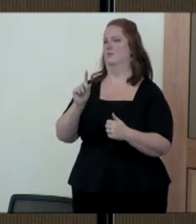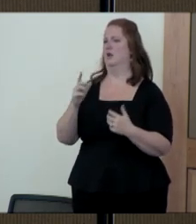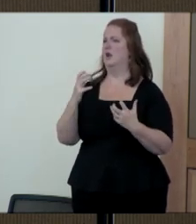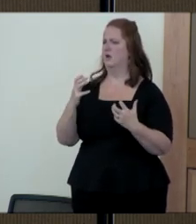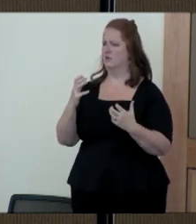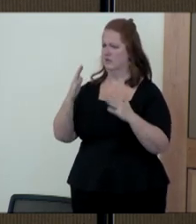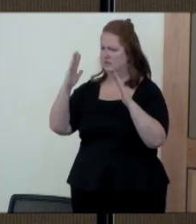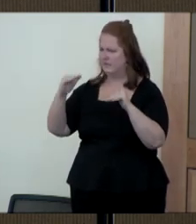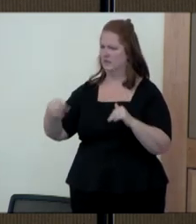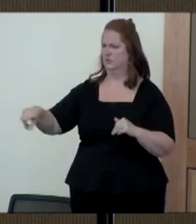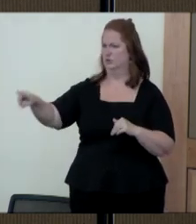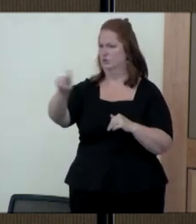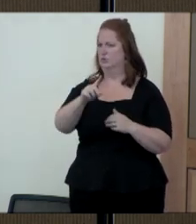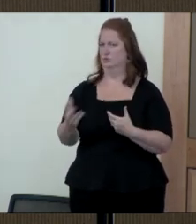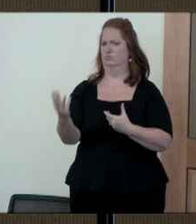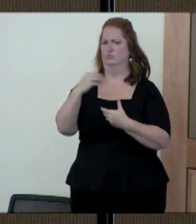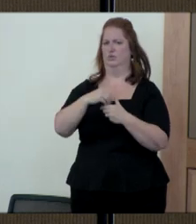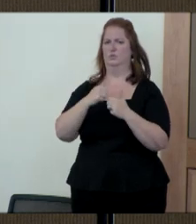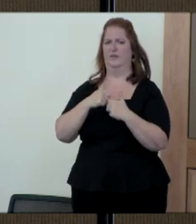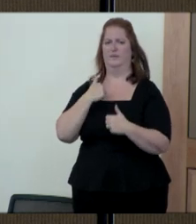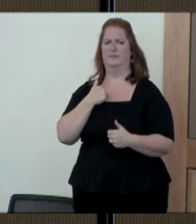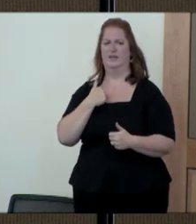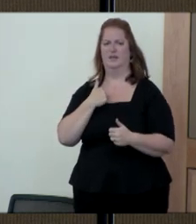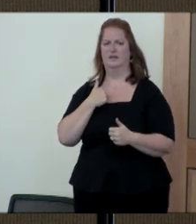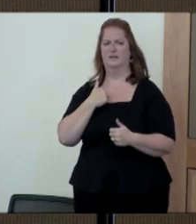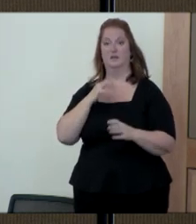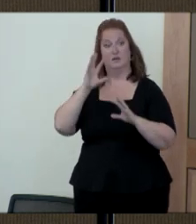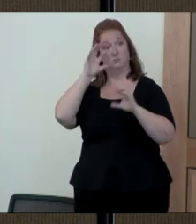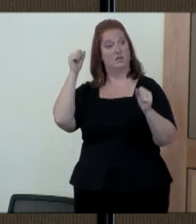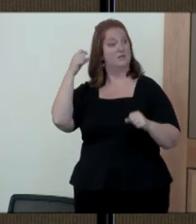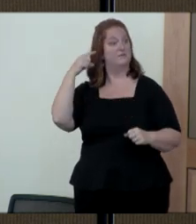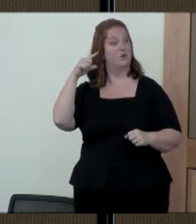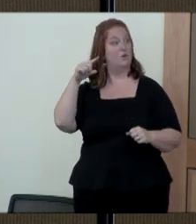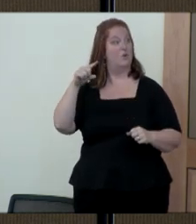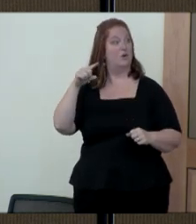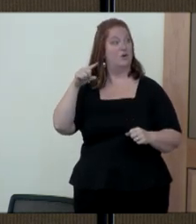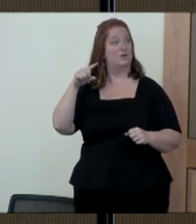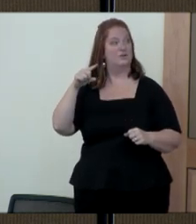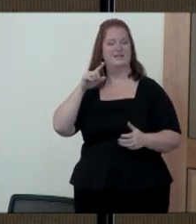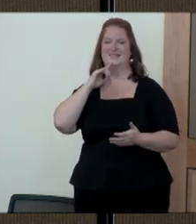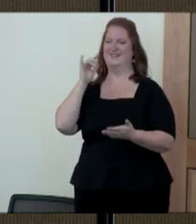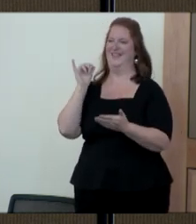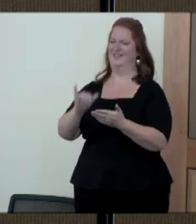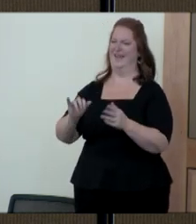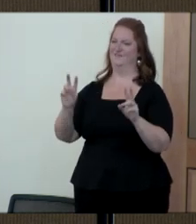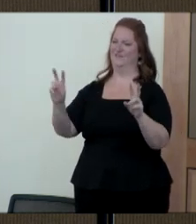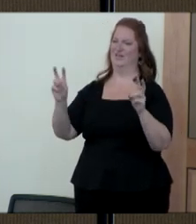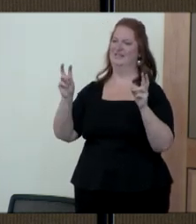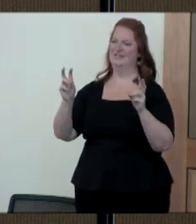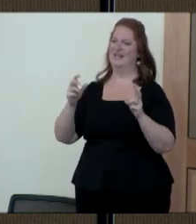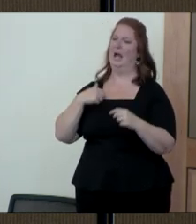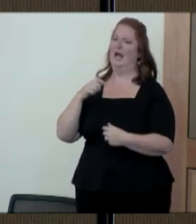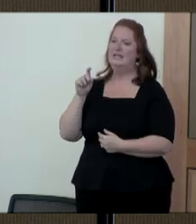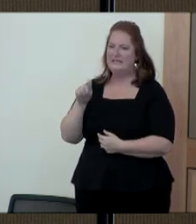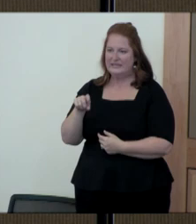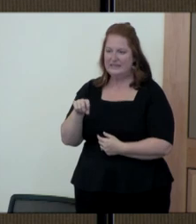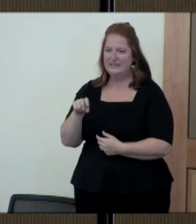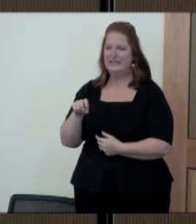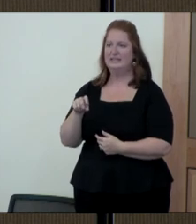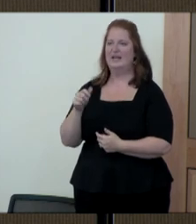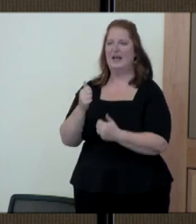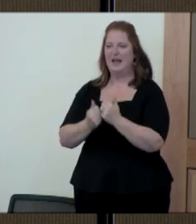everyone at VCU to be with me. What's the presidency for? Saying things like that. I need everyone's